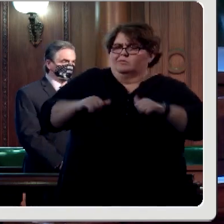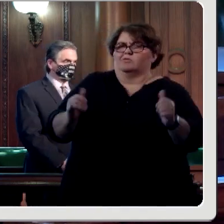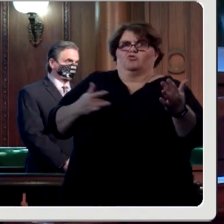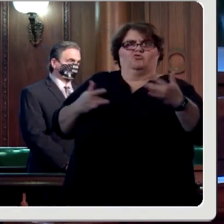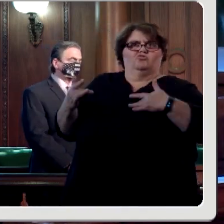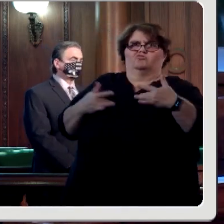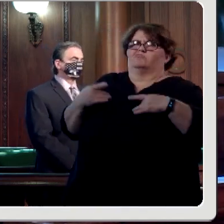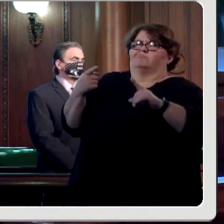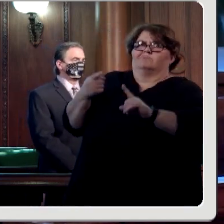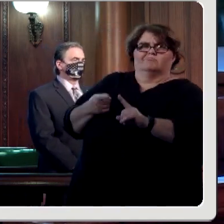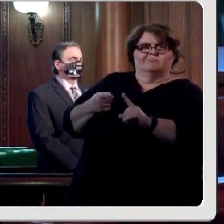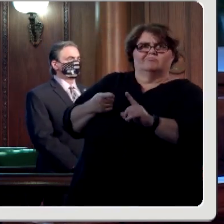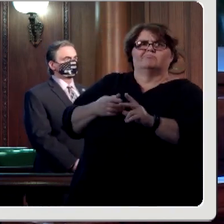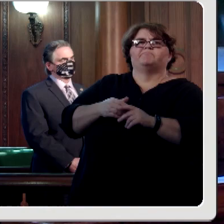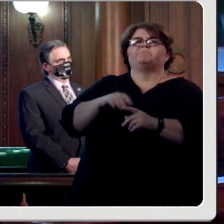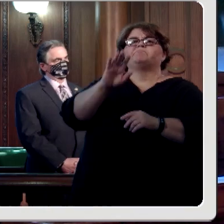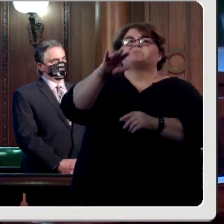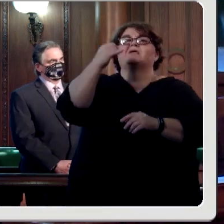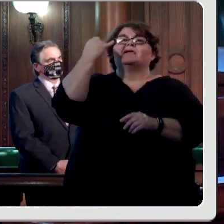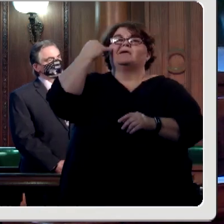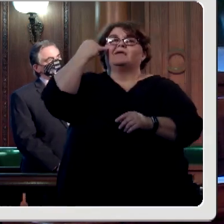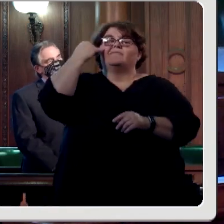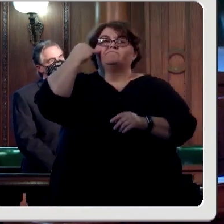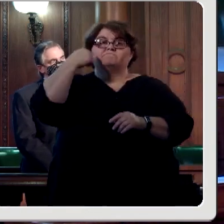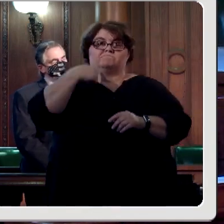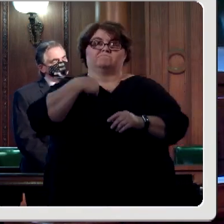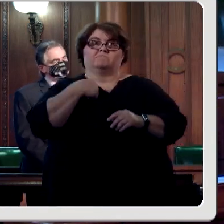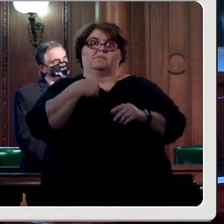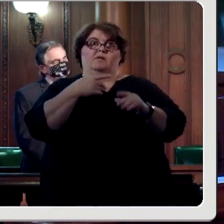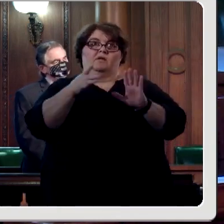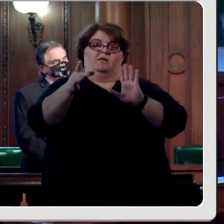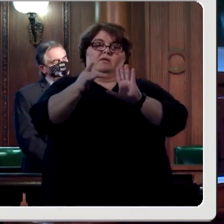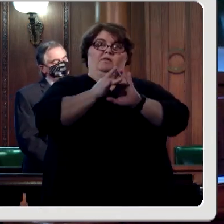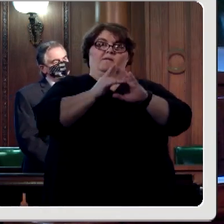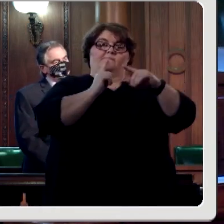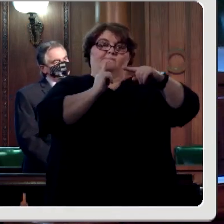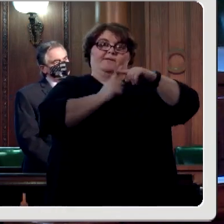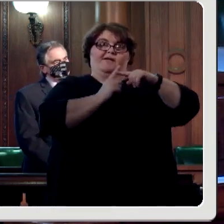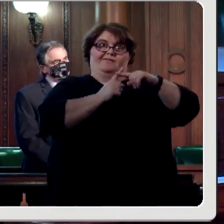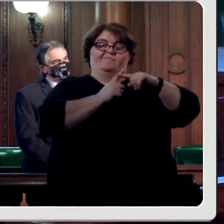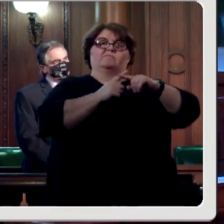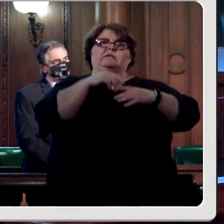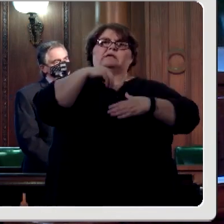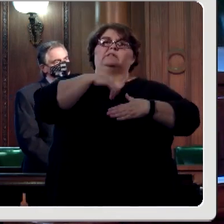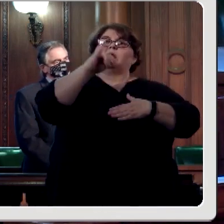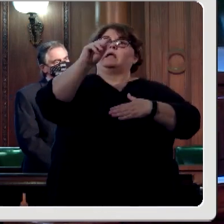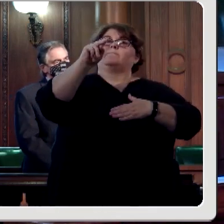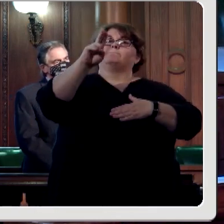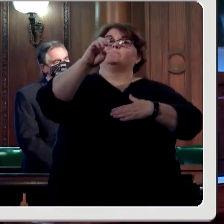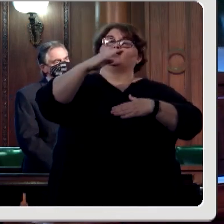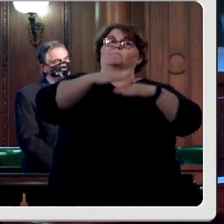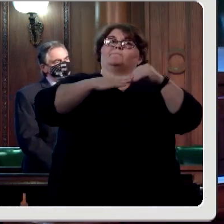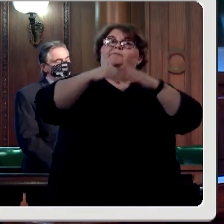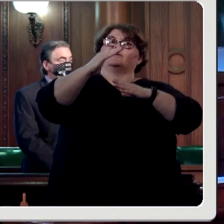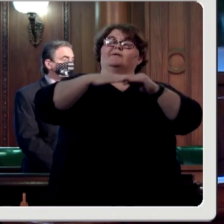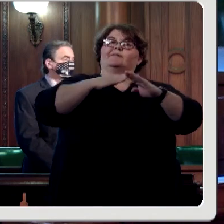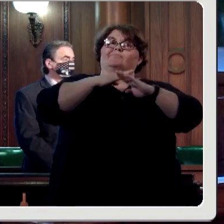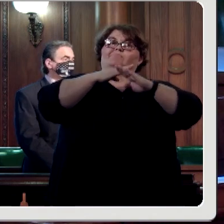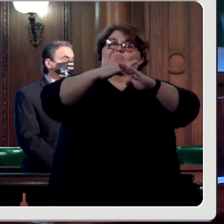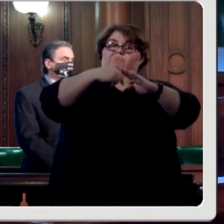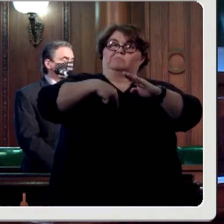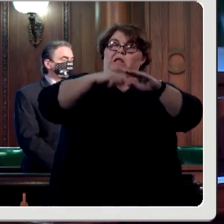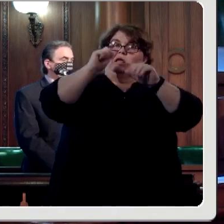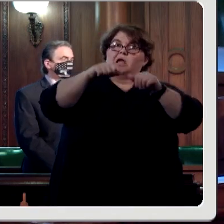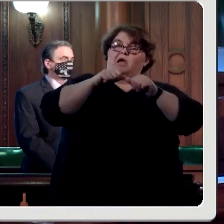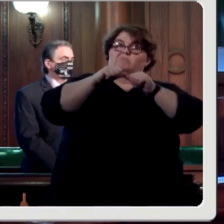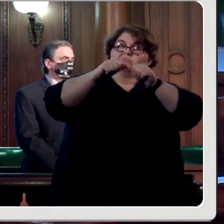of immunity to SARS-CoV-2. And for months, we had not seen